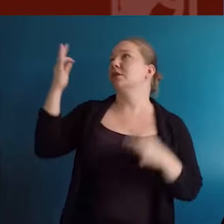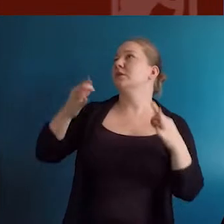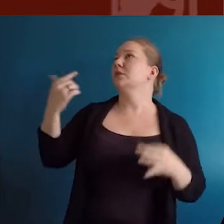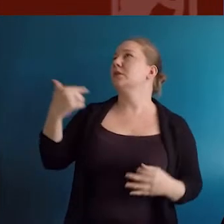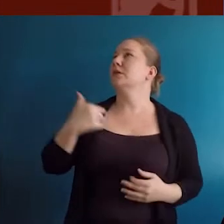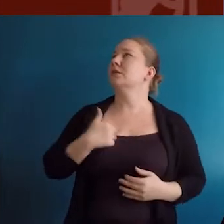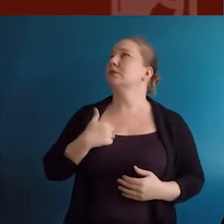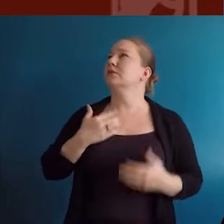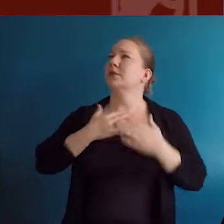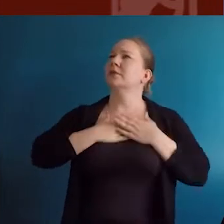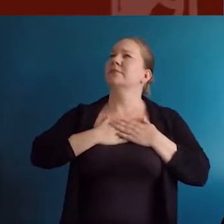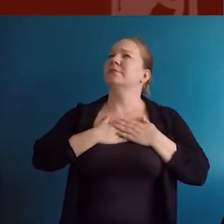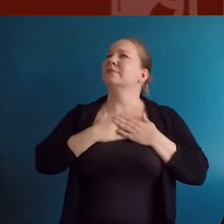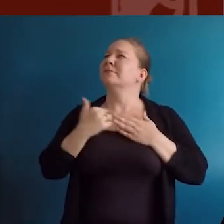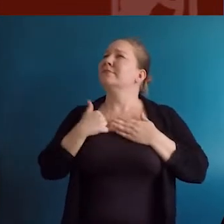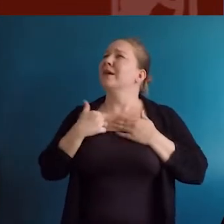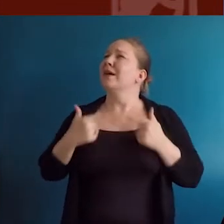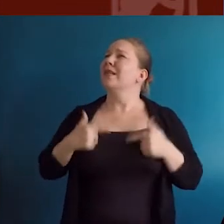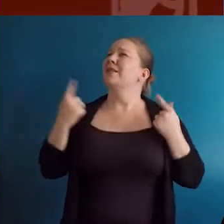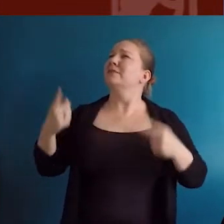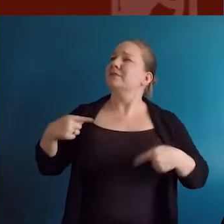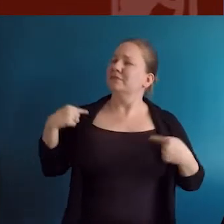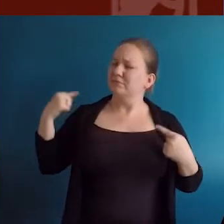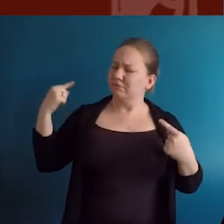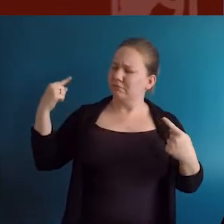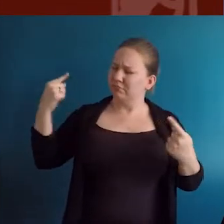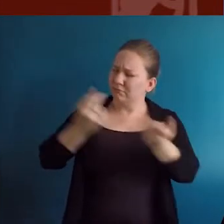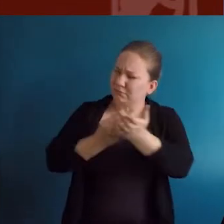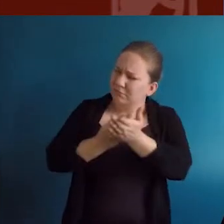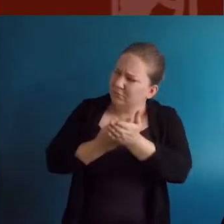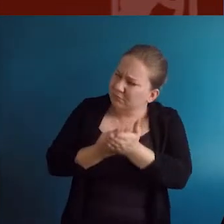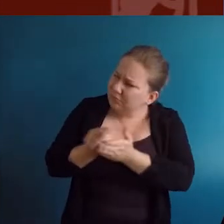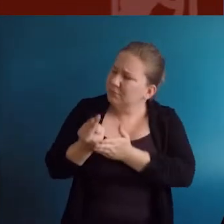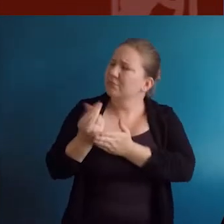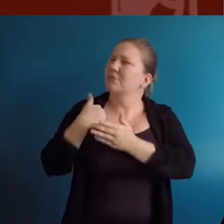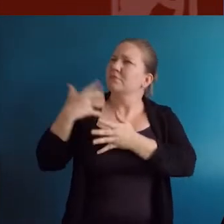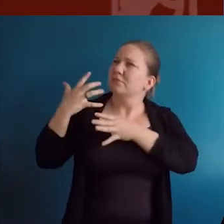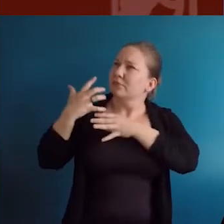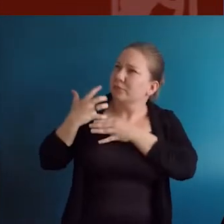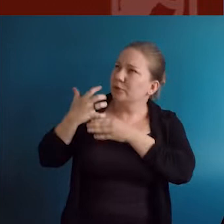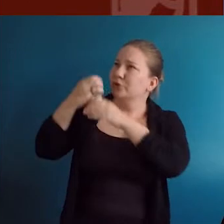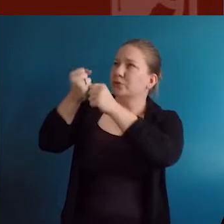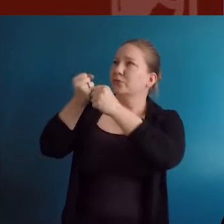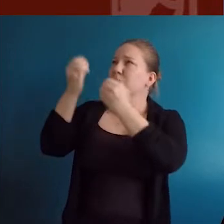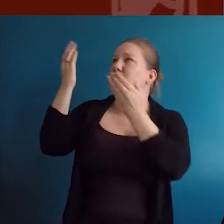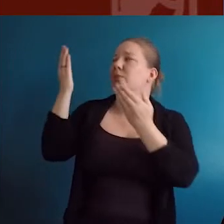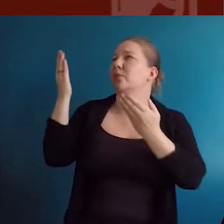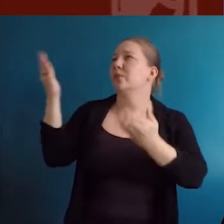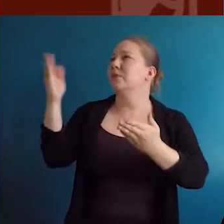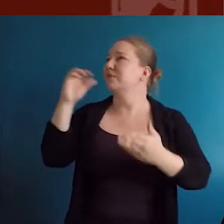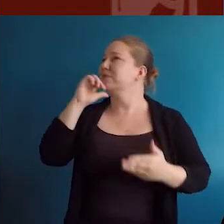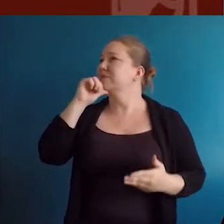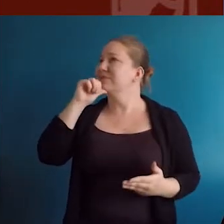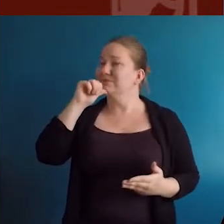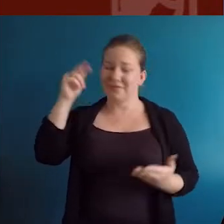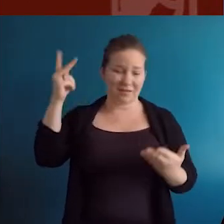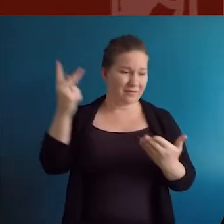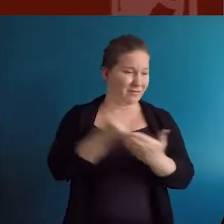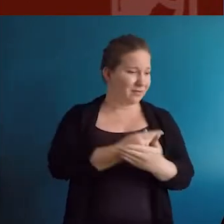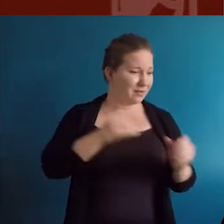Give judgment for me, O Lord, for I have lived with integrity. I have trusted in the Lord and have not